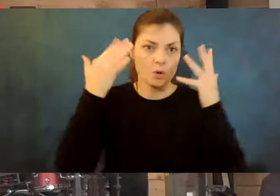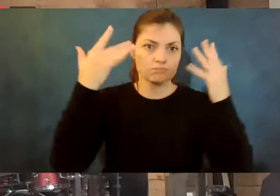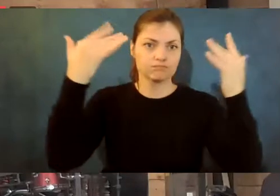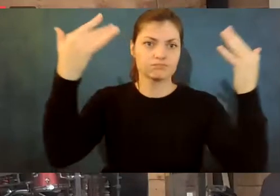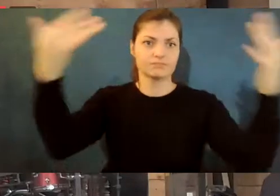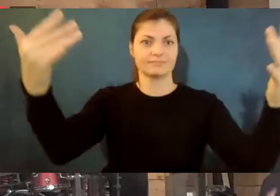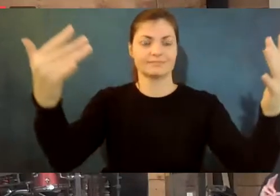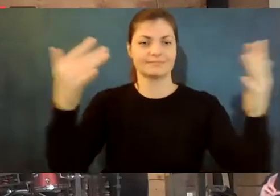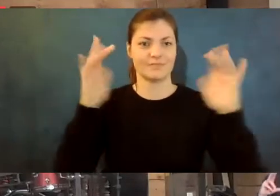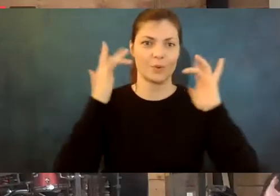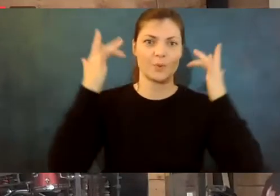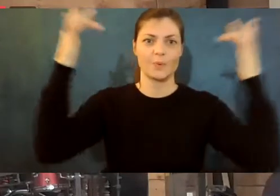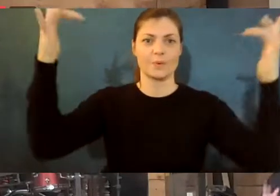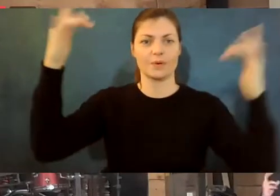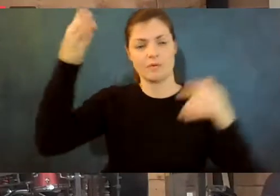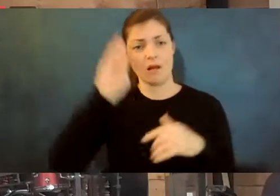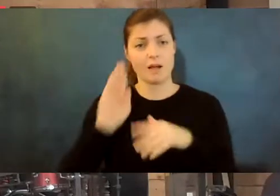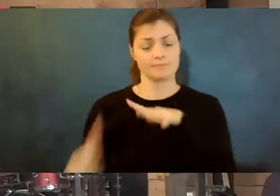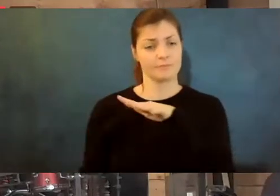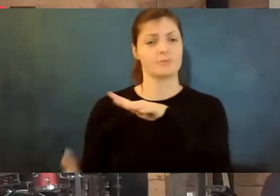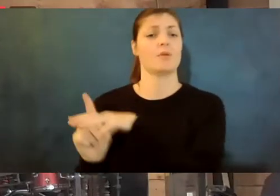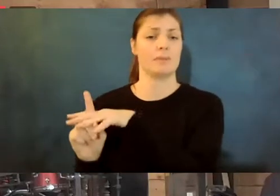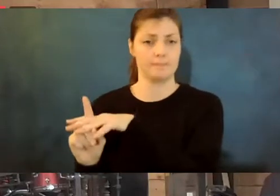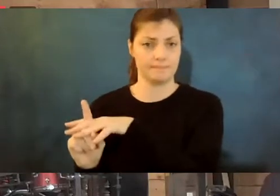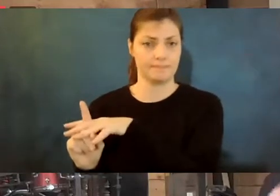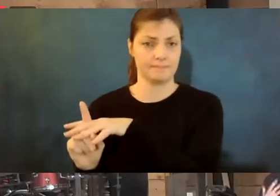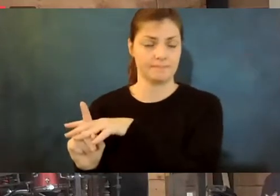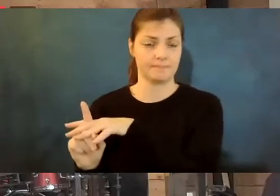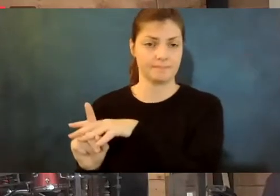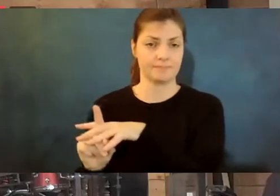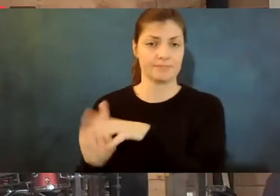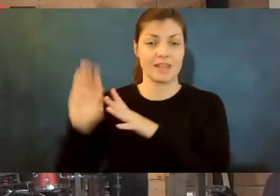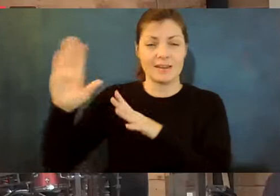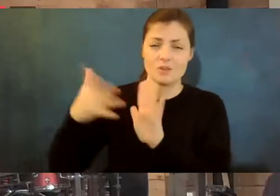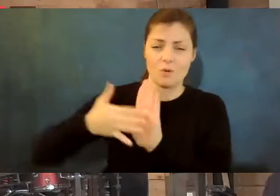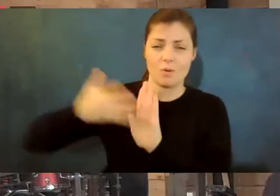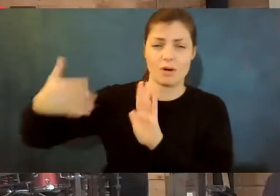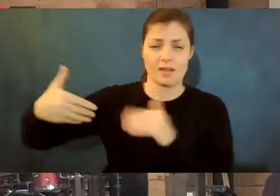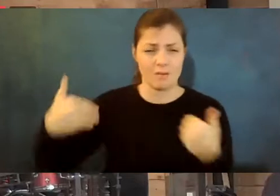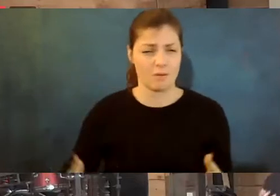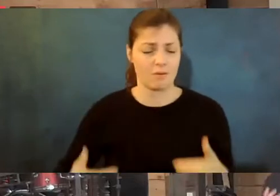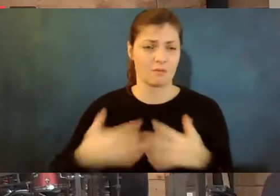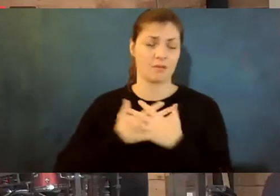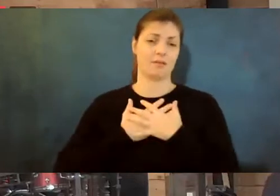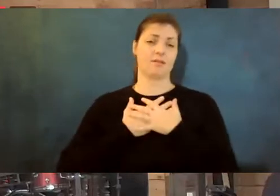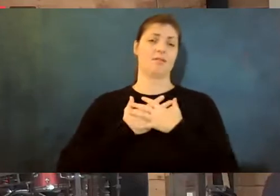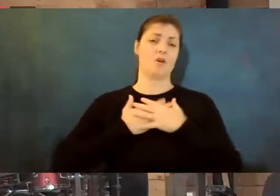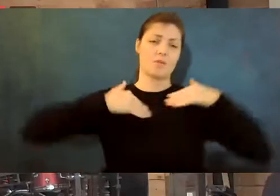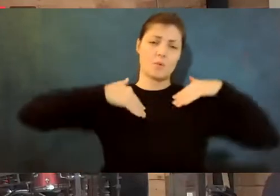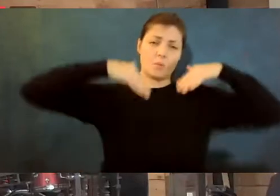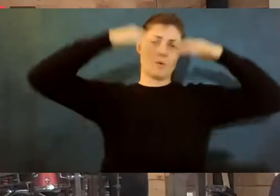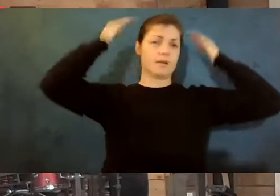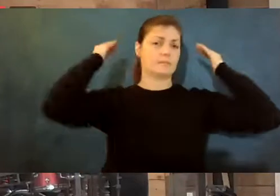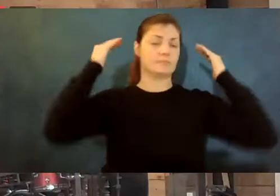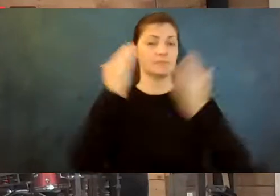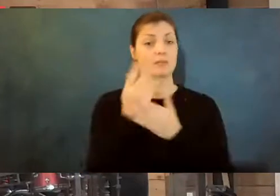here, but God shows up in the weight of his glory, overwhelmed by his goodness. But